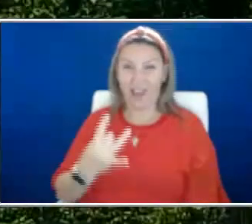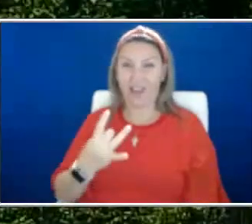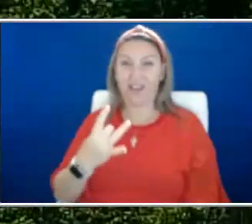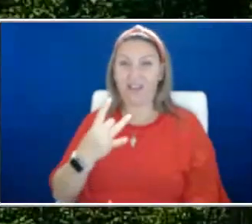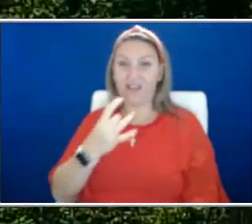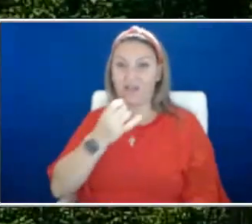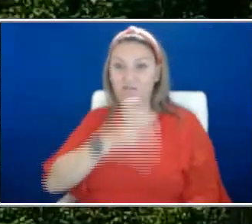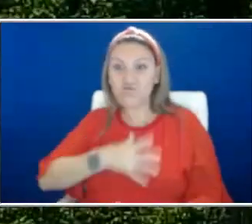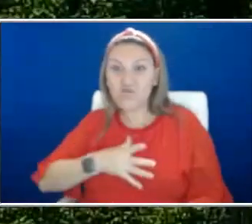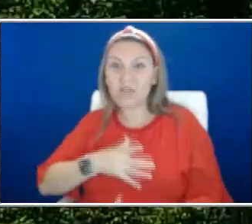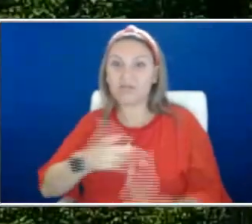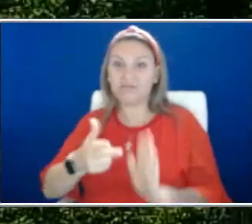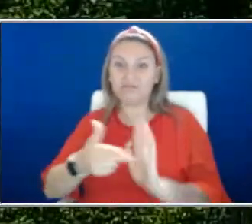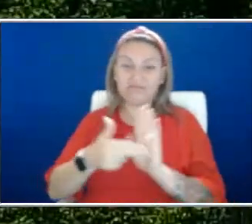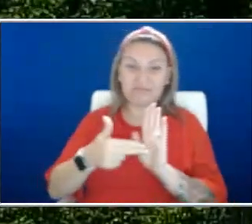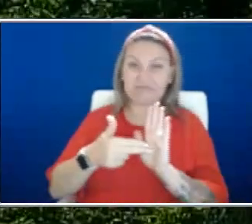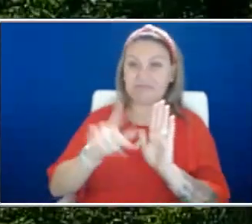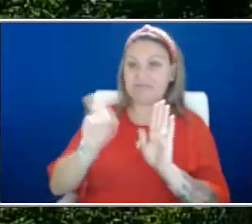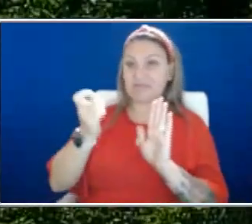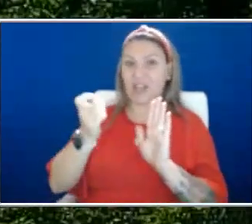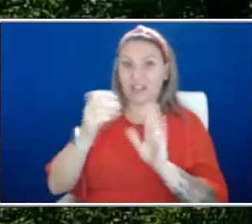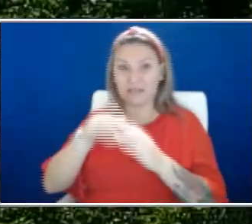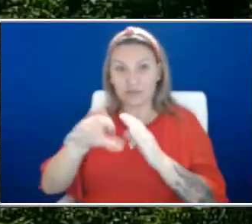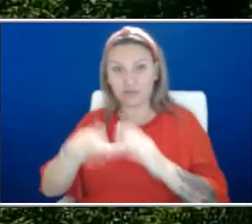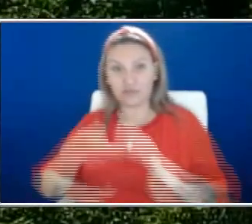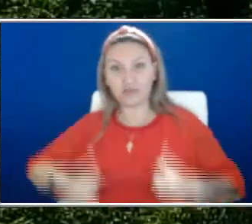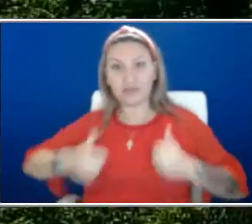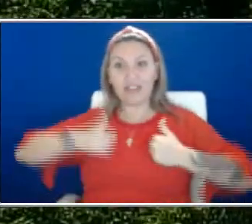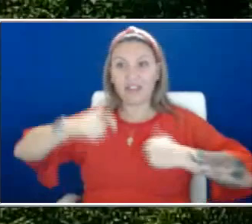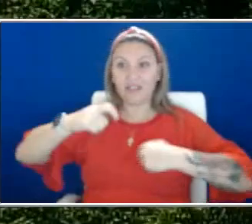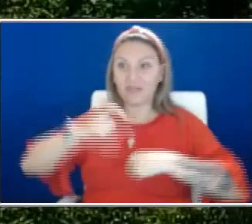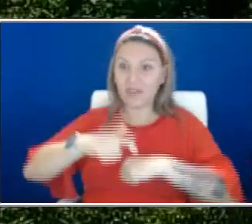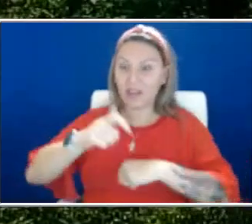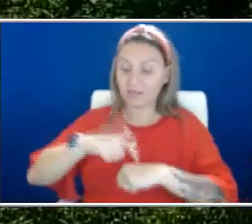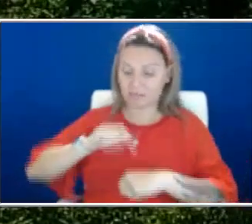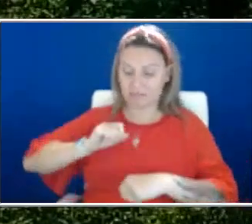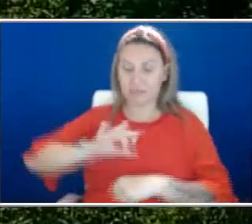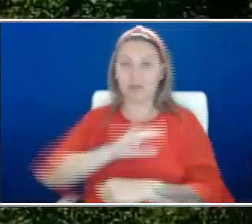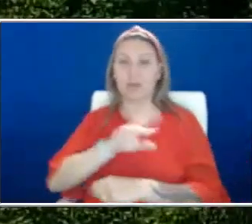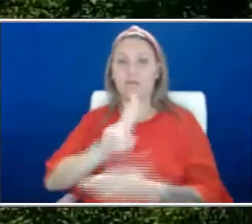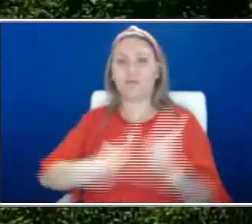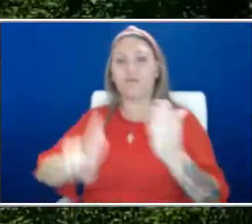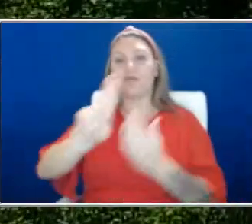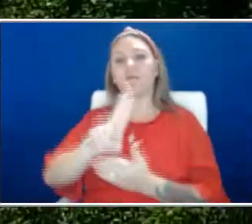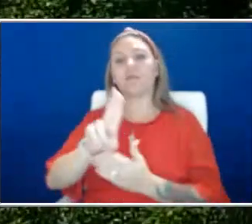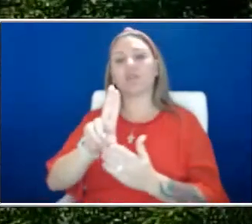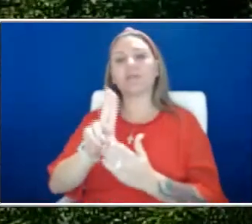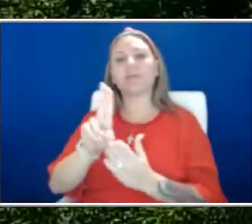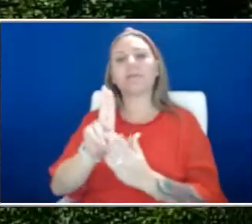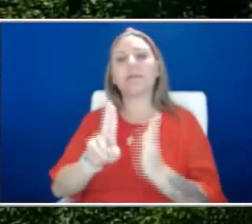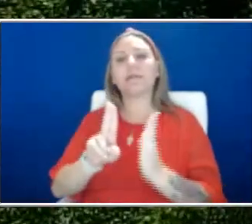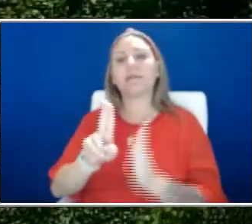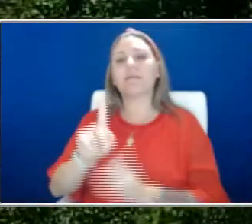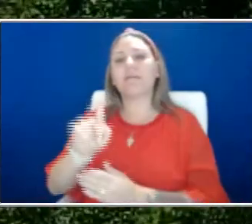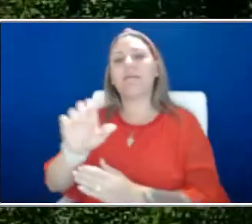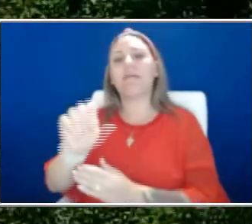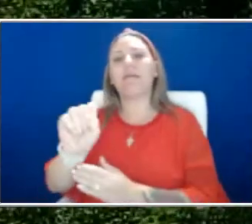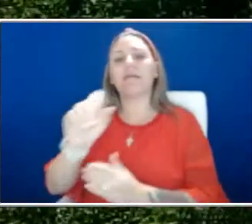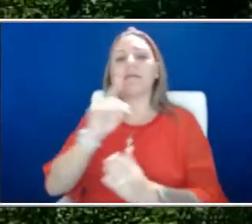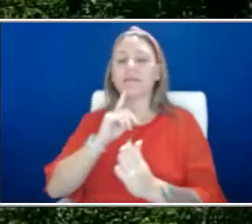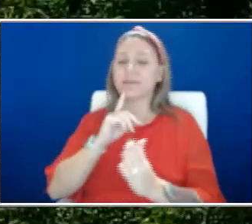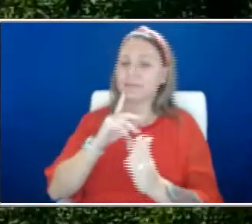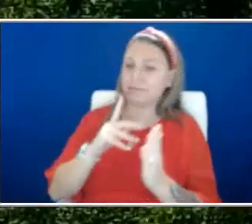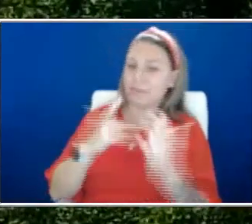cancer diagnosis in their lifetime? So staff from the University of Kansas Cancer Center will be at Gate A to help answer all your